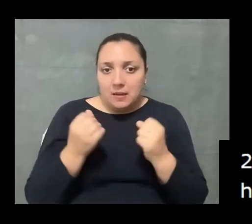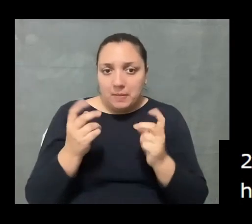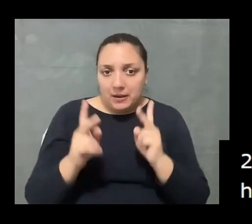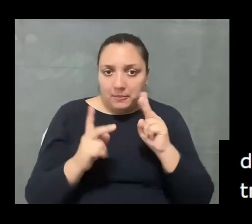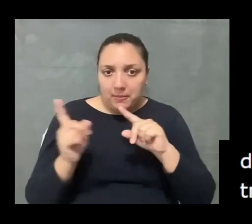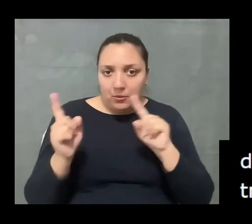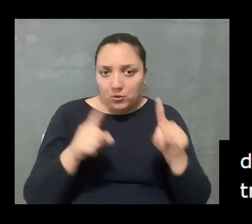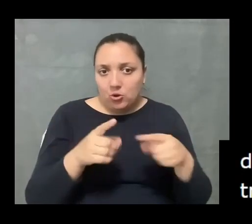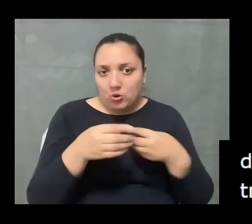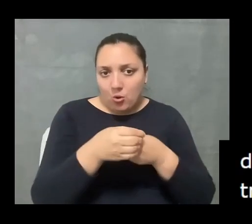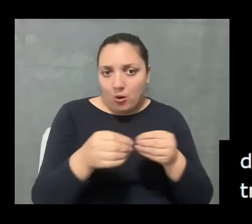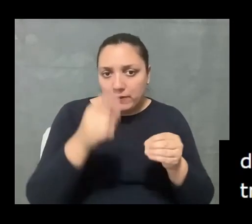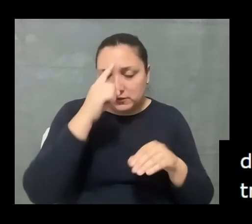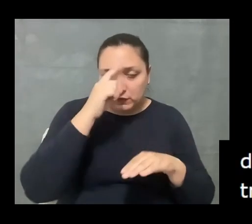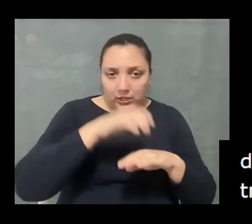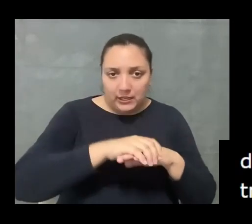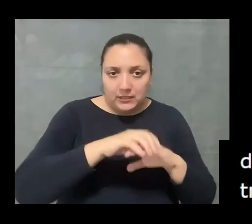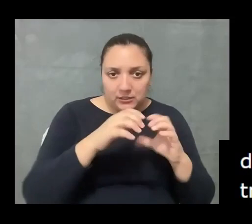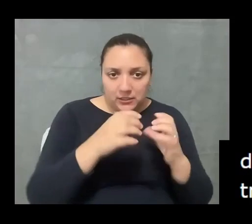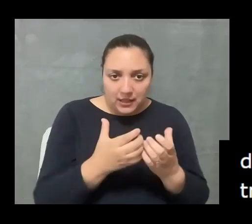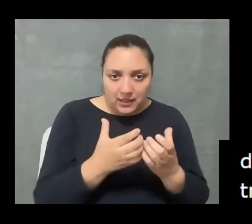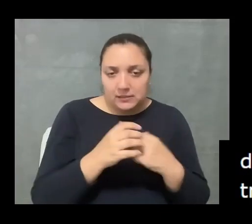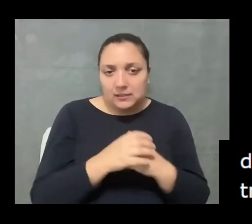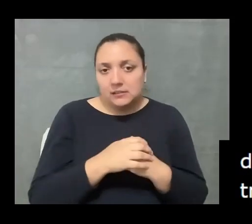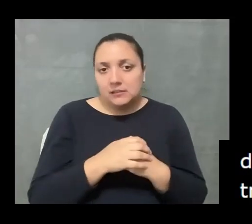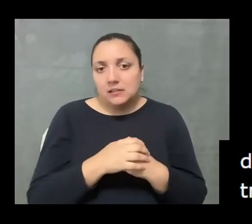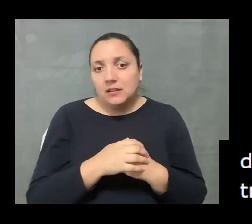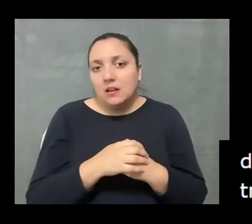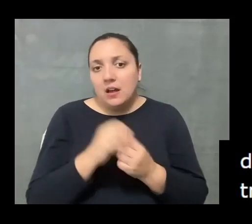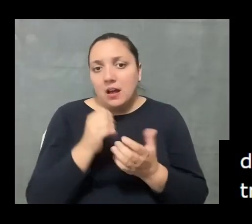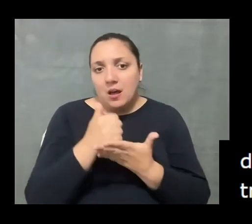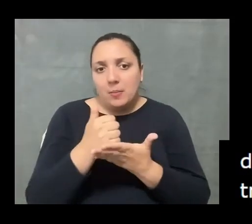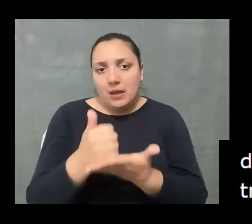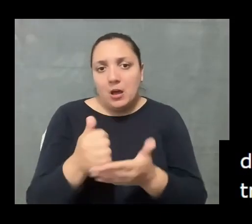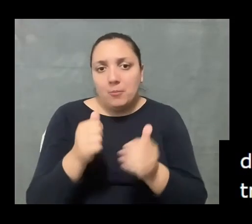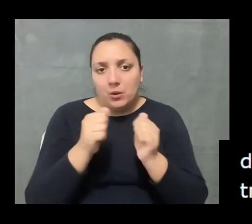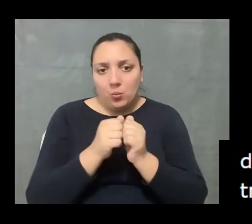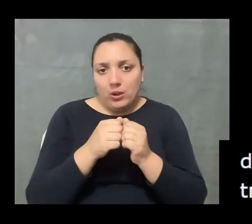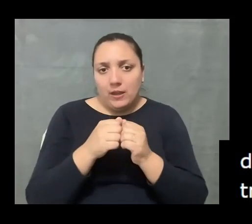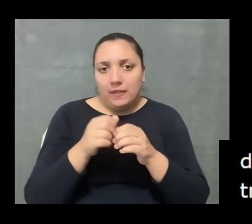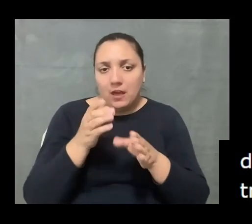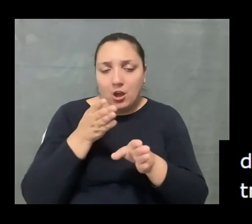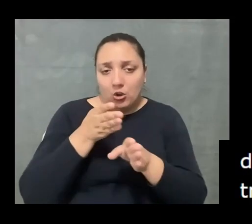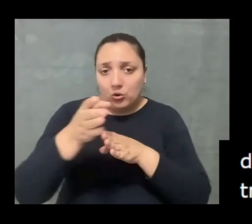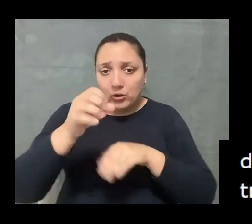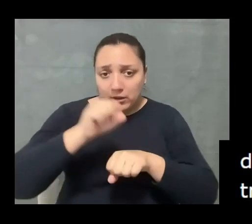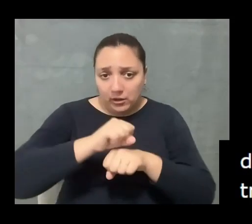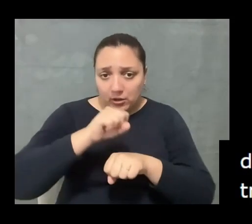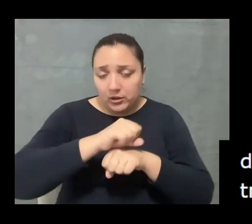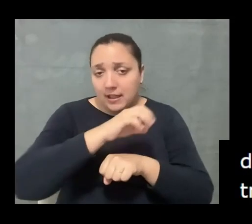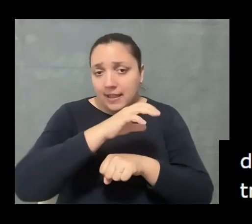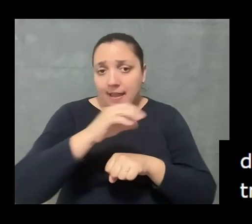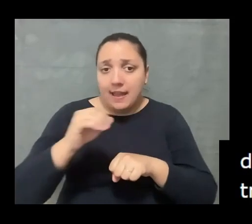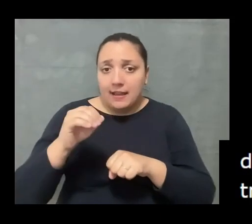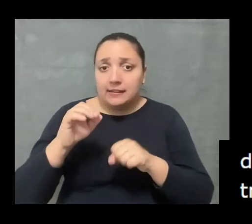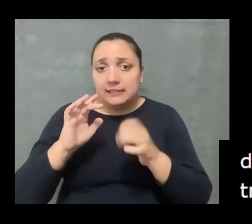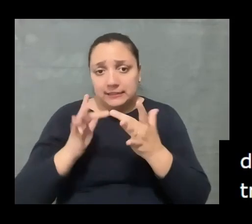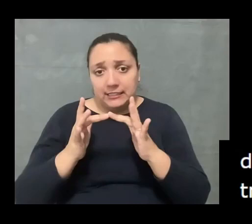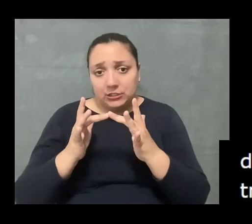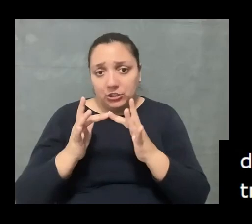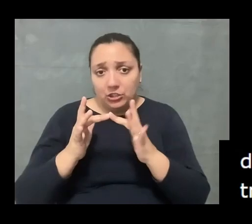English classes, citizenship classes, help with career pathways, and digital literacy classes. But they